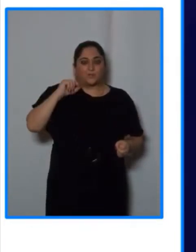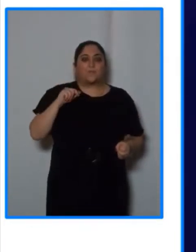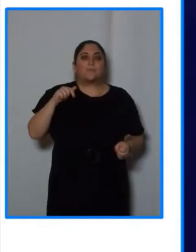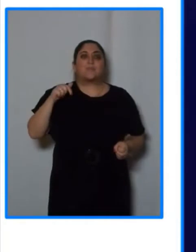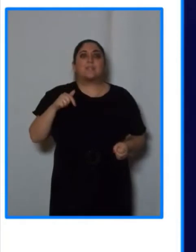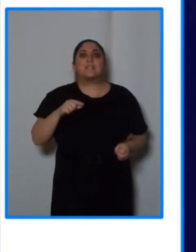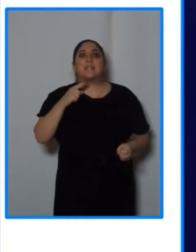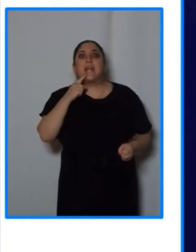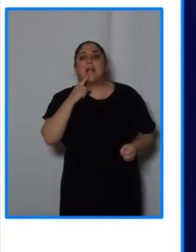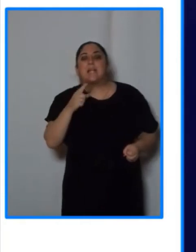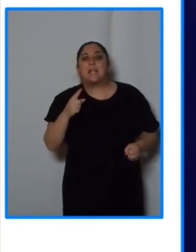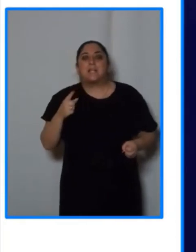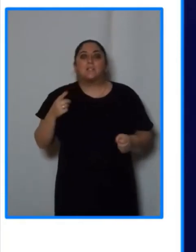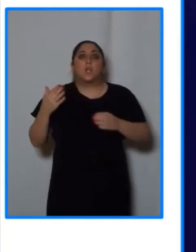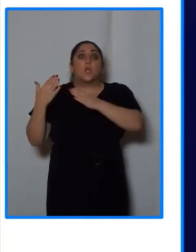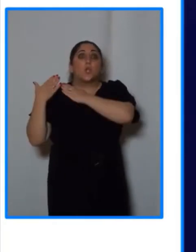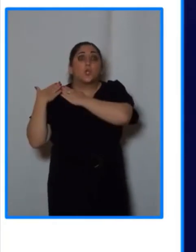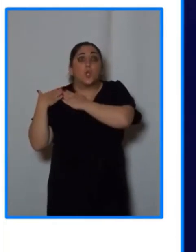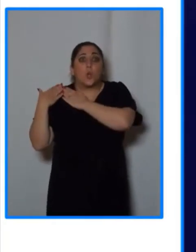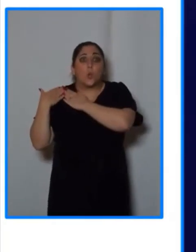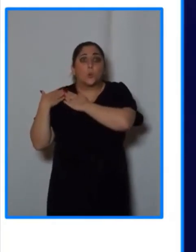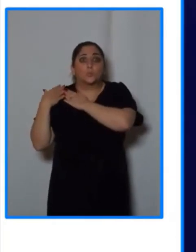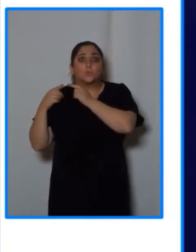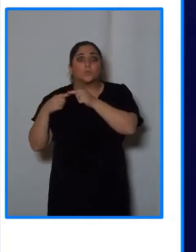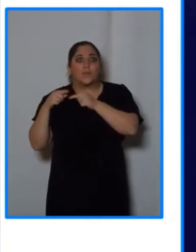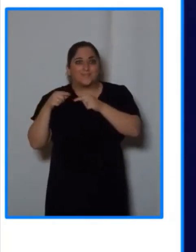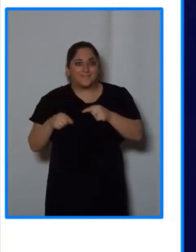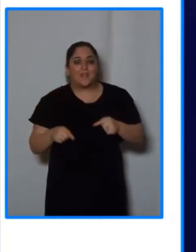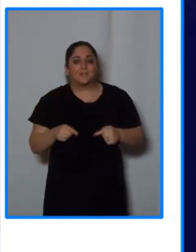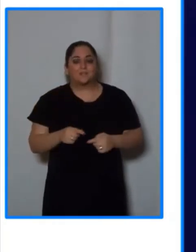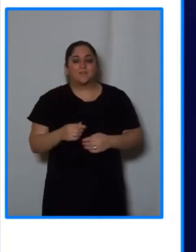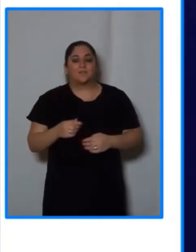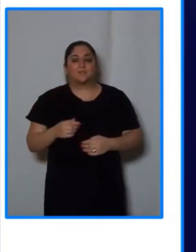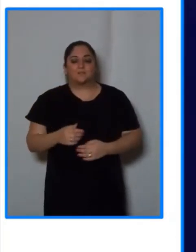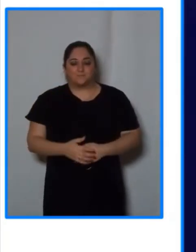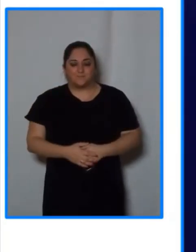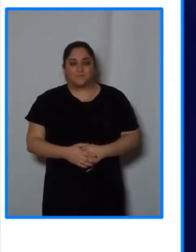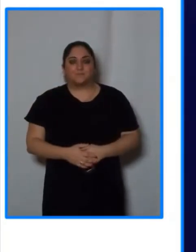about roles and responsibilities within accessibility.